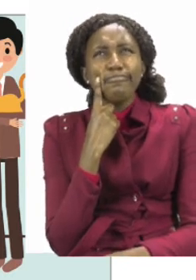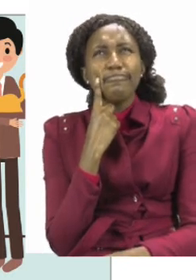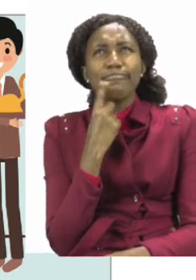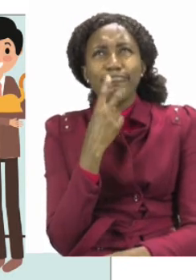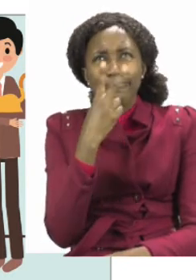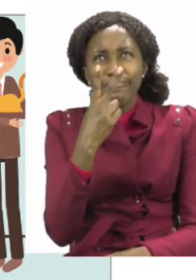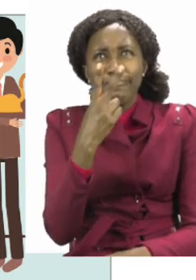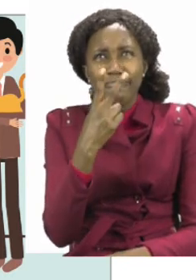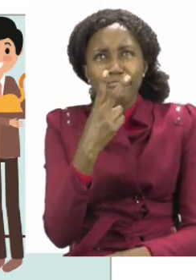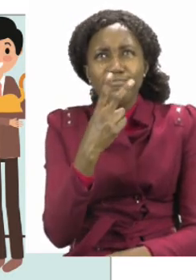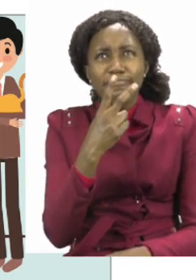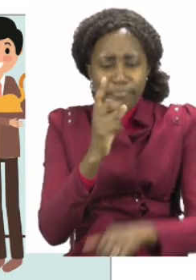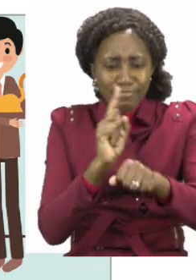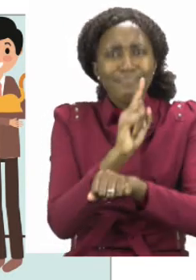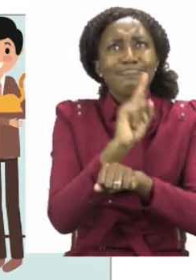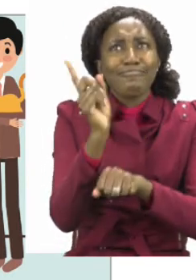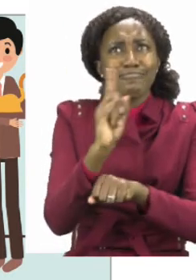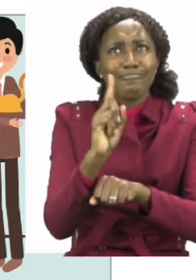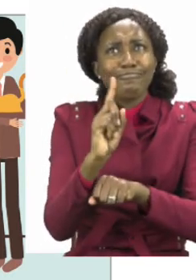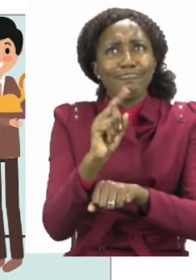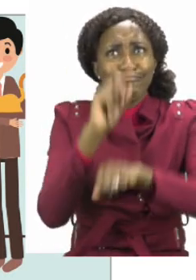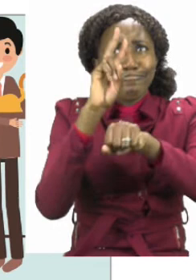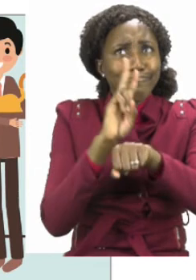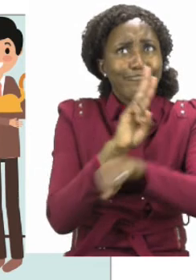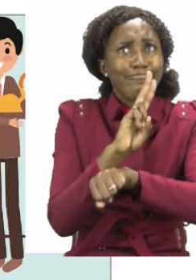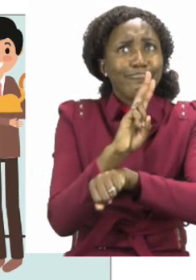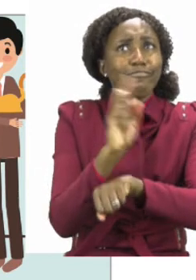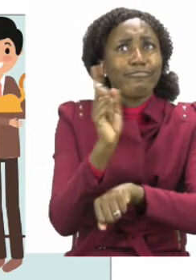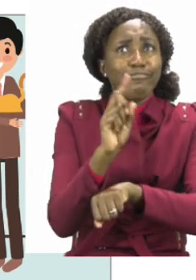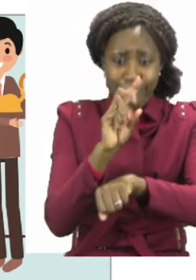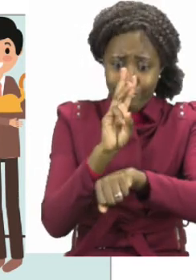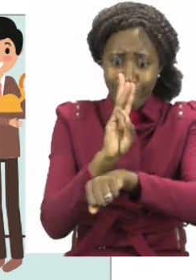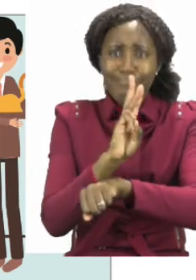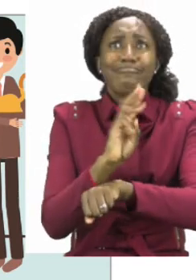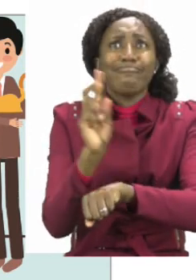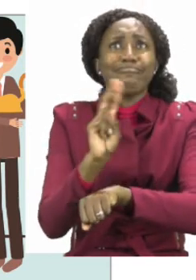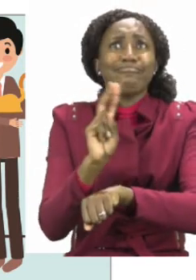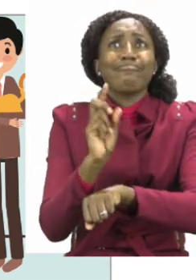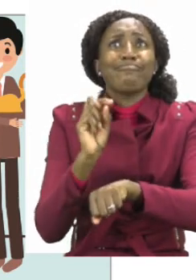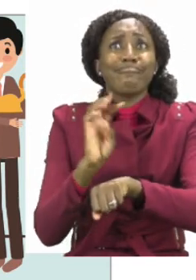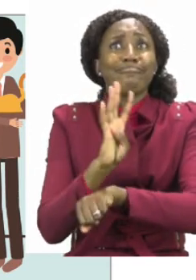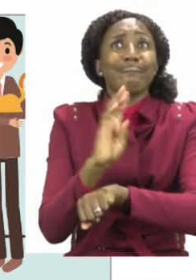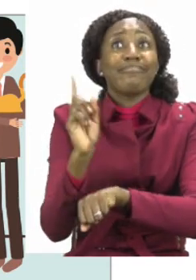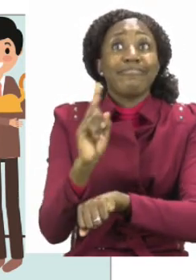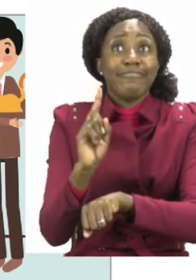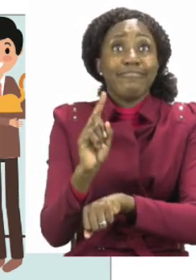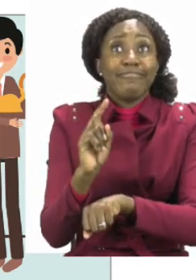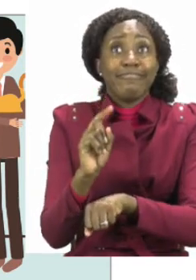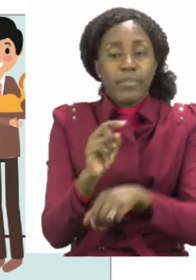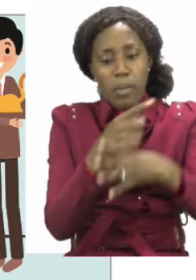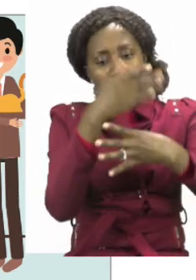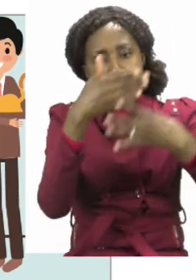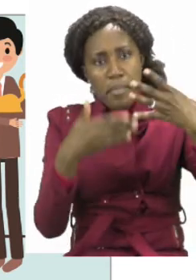out what happens in each picture. And then you have to go ahead